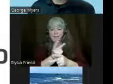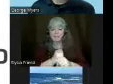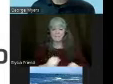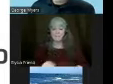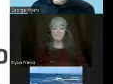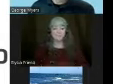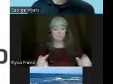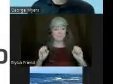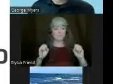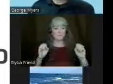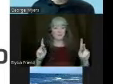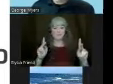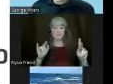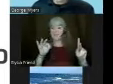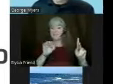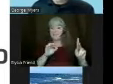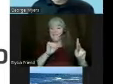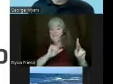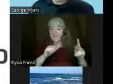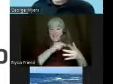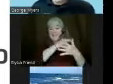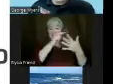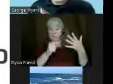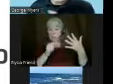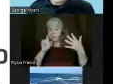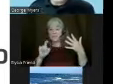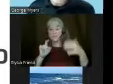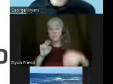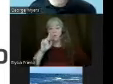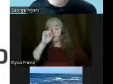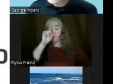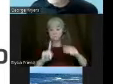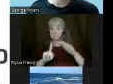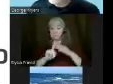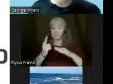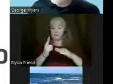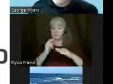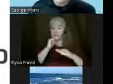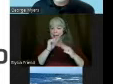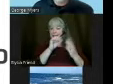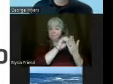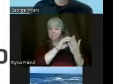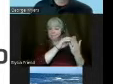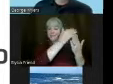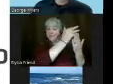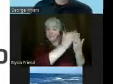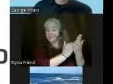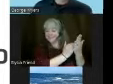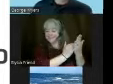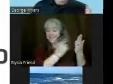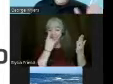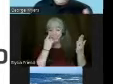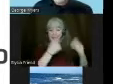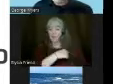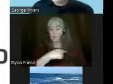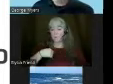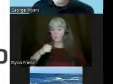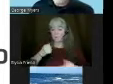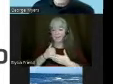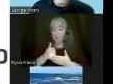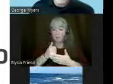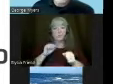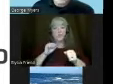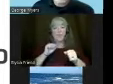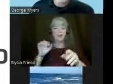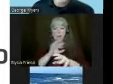All right, if you have any of those needs, or even if you think of something that's not in that list that you think we can help with, you can book an ambassador